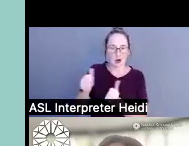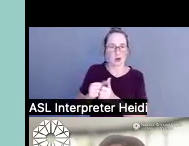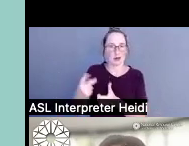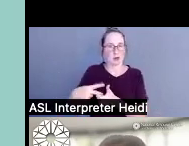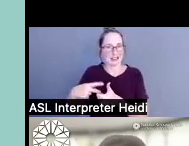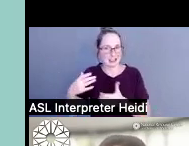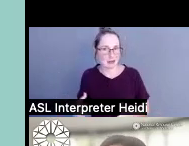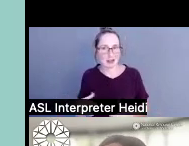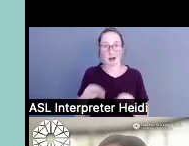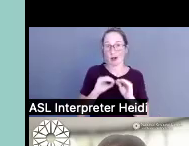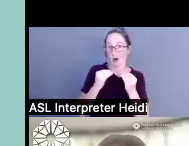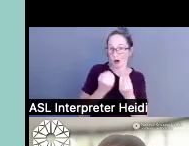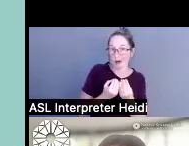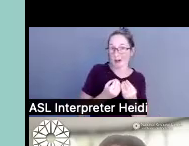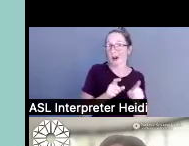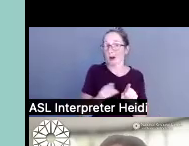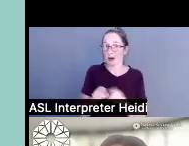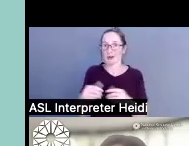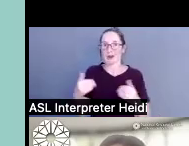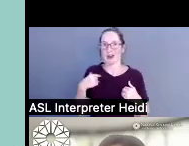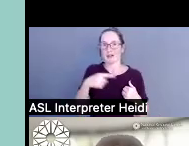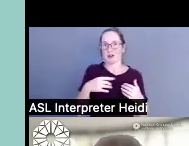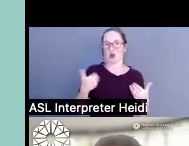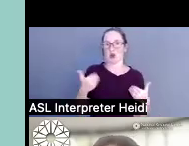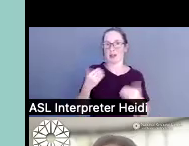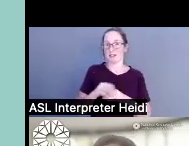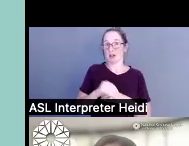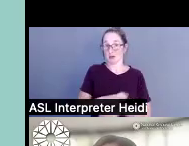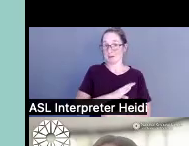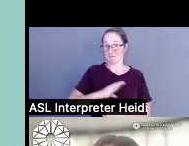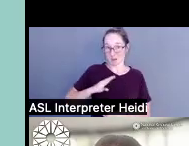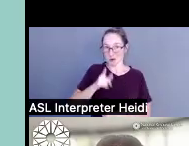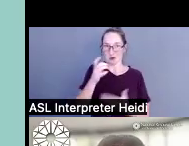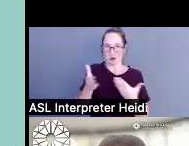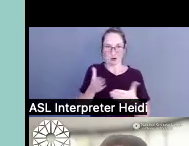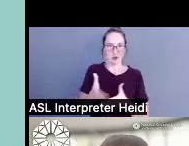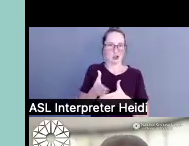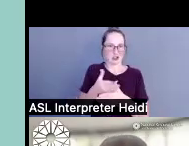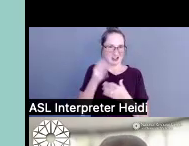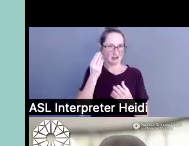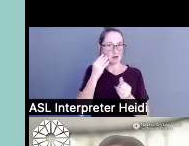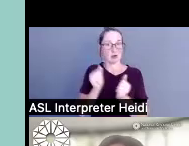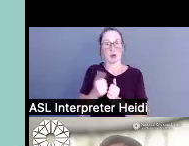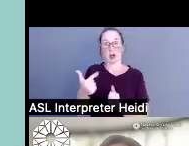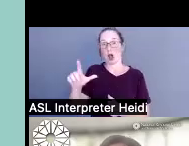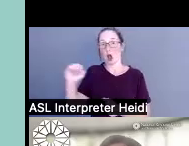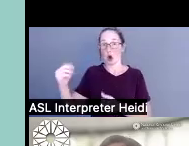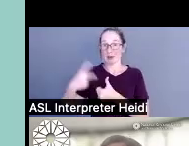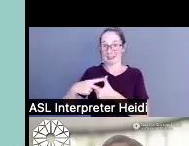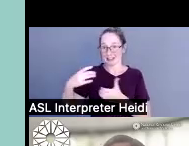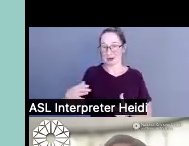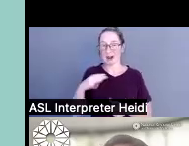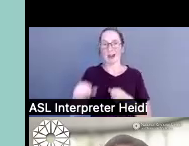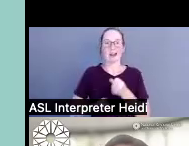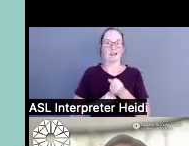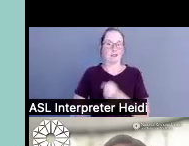participants. The organization also has a youth advisory board that served to share information with GLOW participants. And